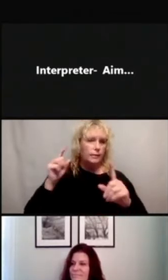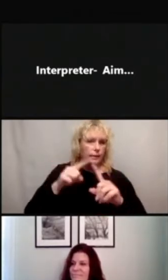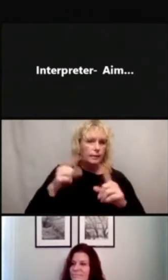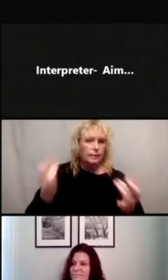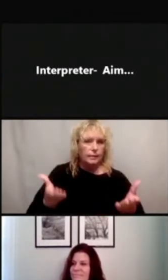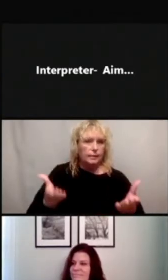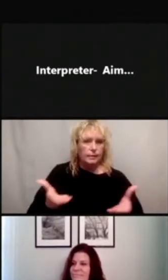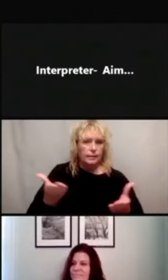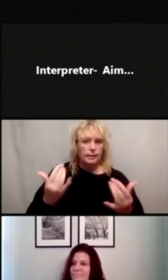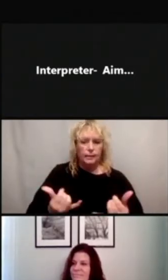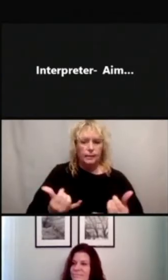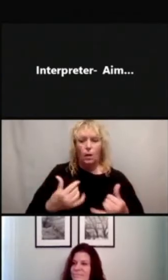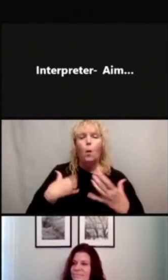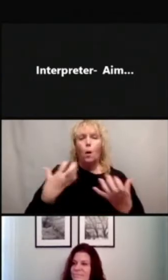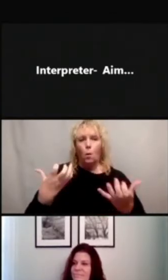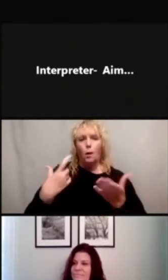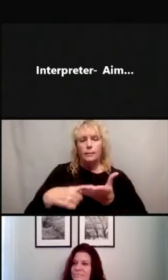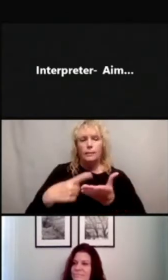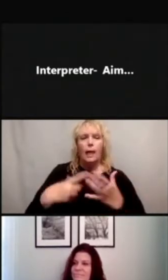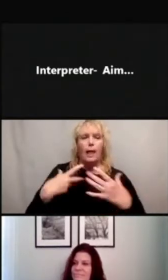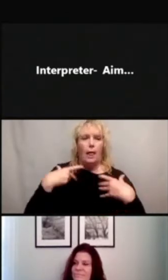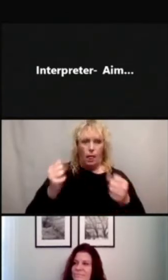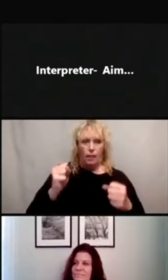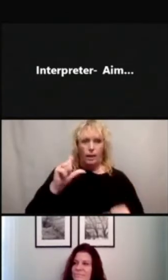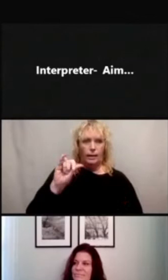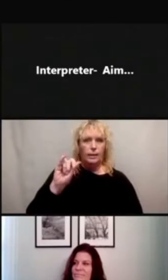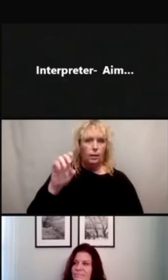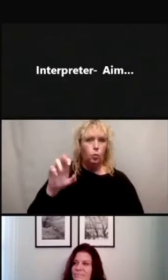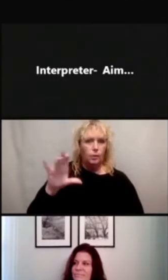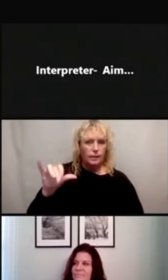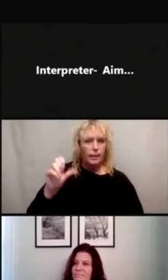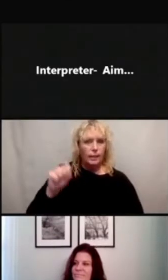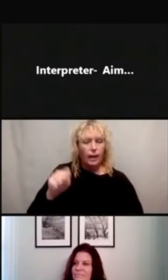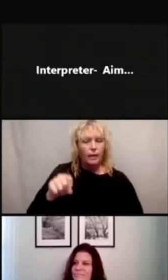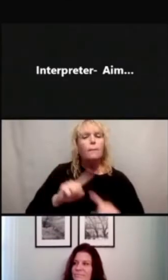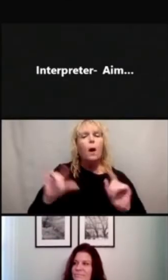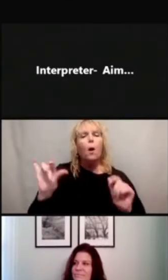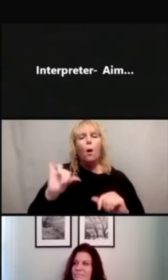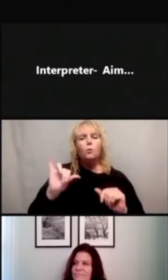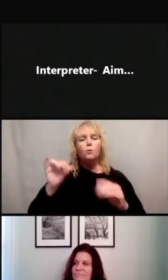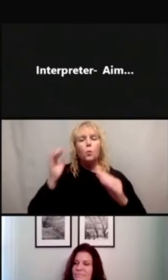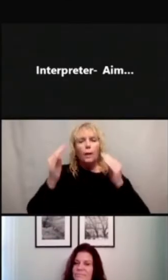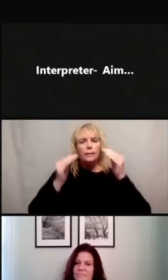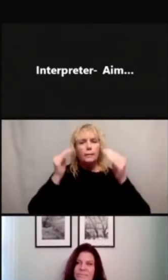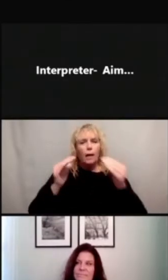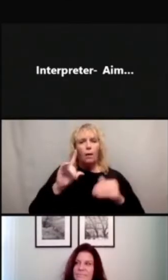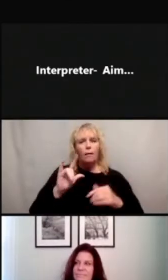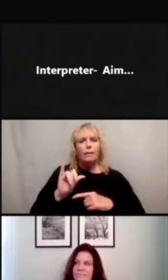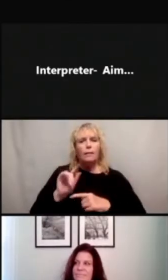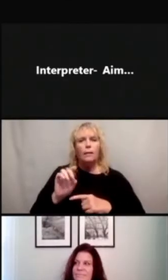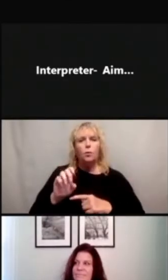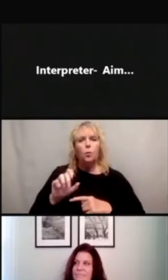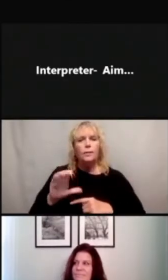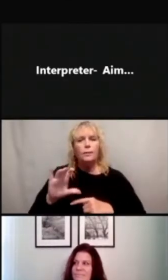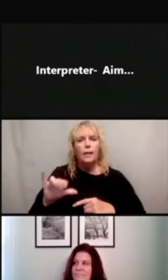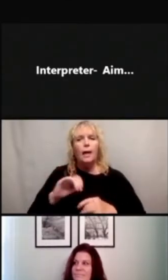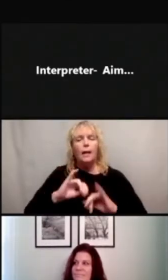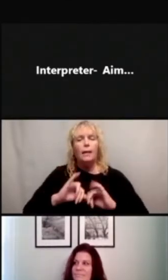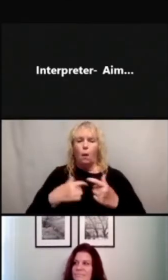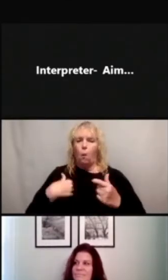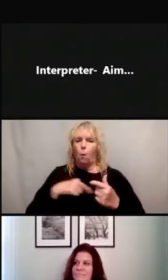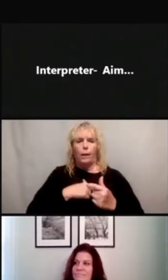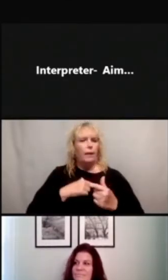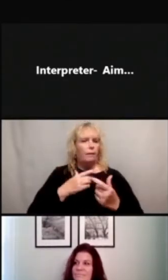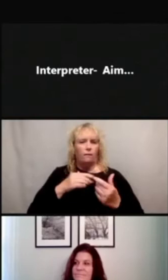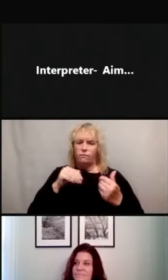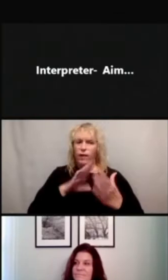talking with you about health literacy, of course, but also about adult literacy and the challenges that we face as a country with a